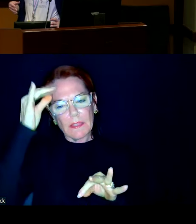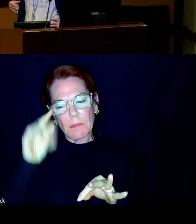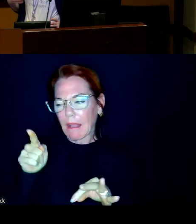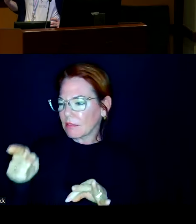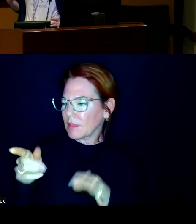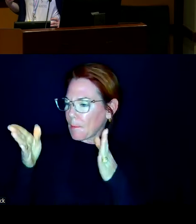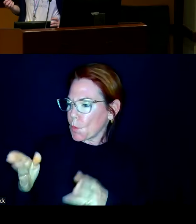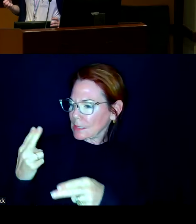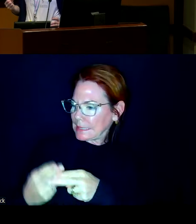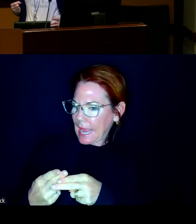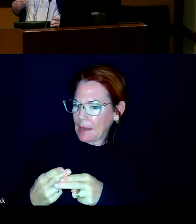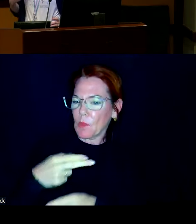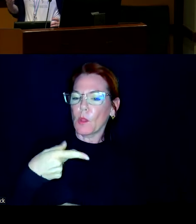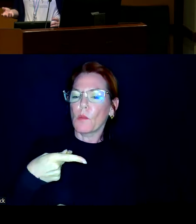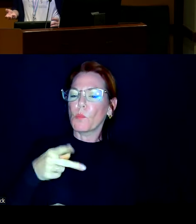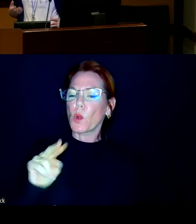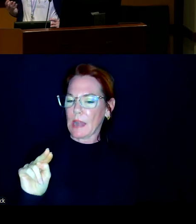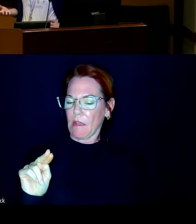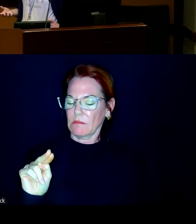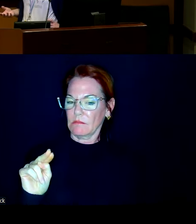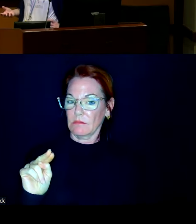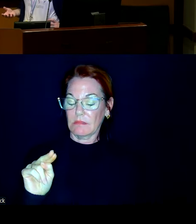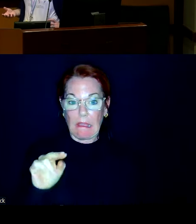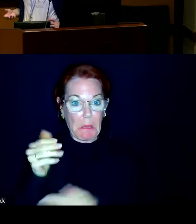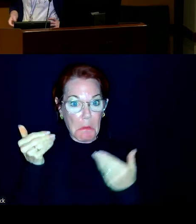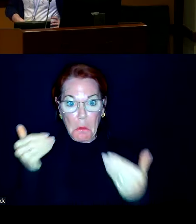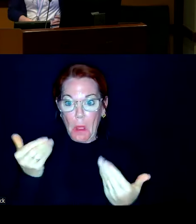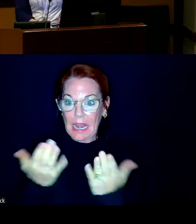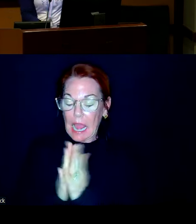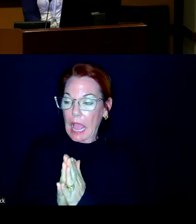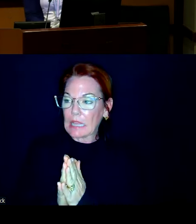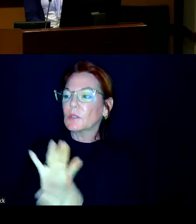And how huge it is if we just ask, how may I address you?